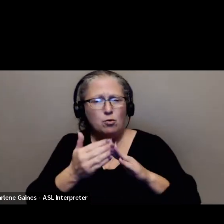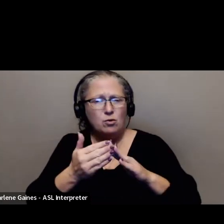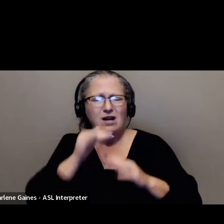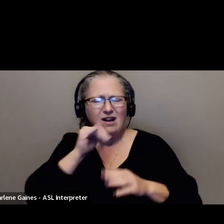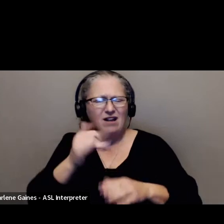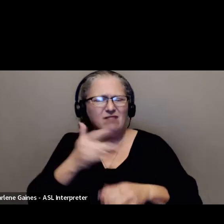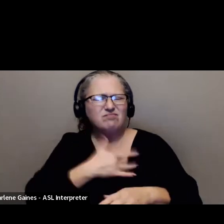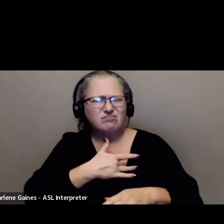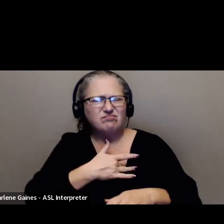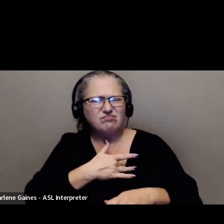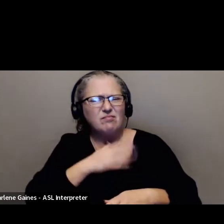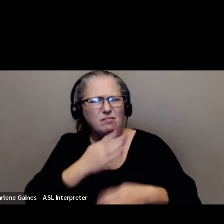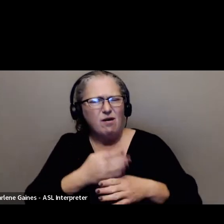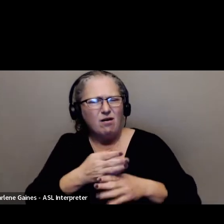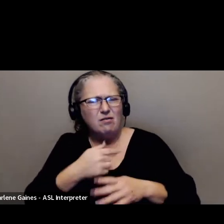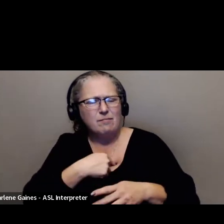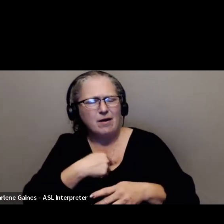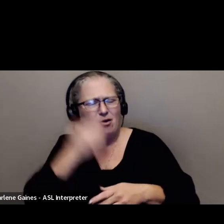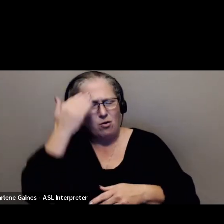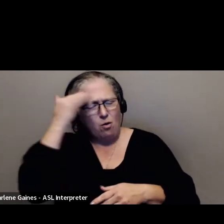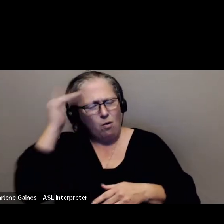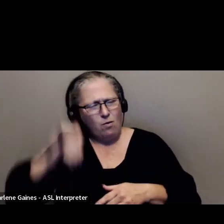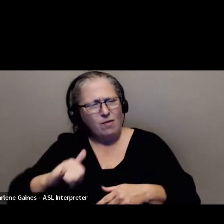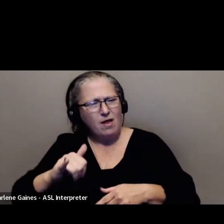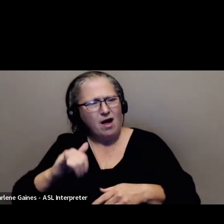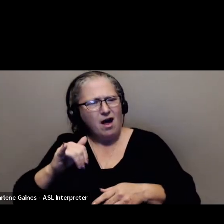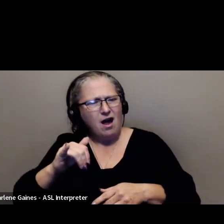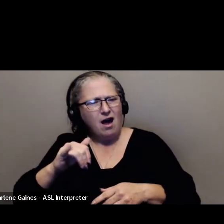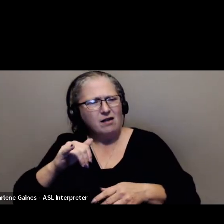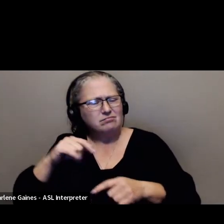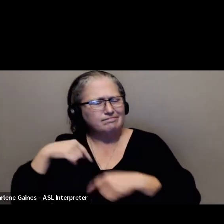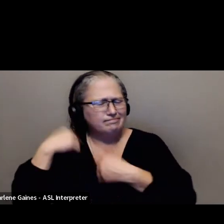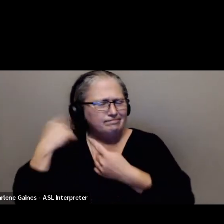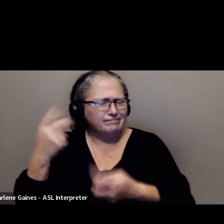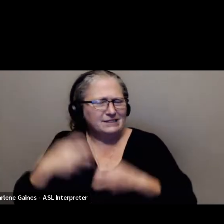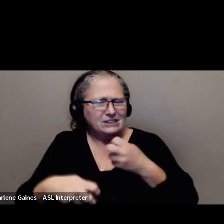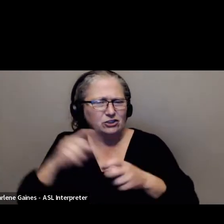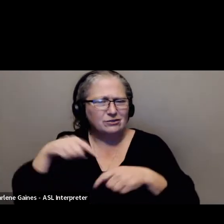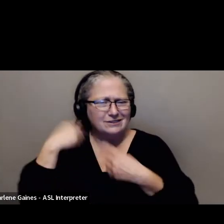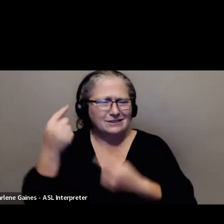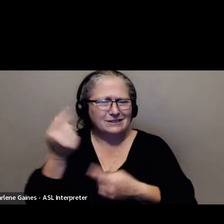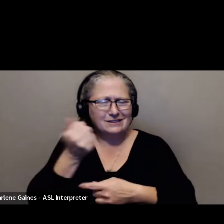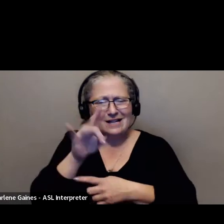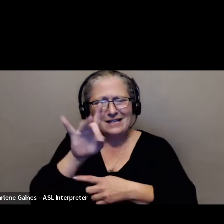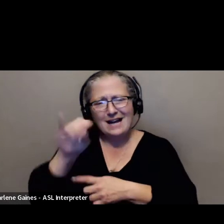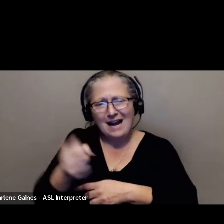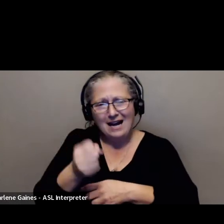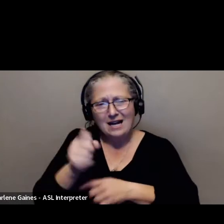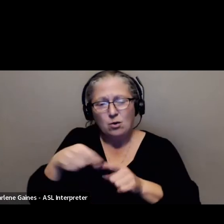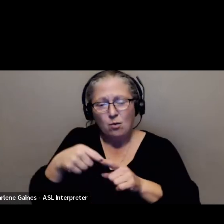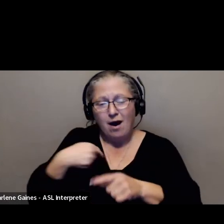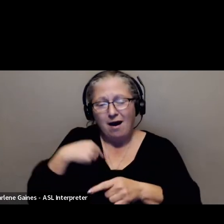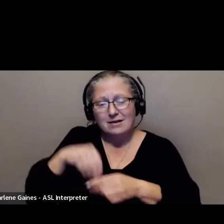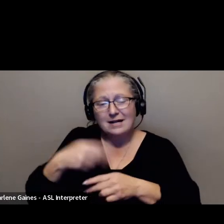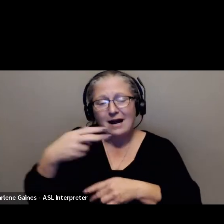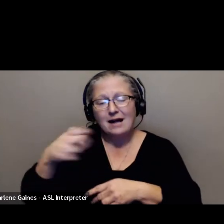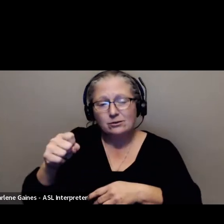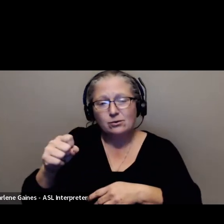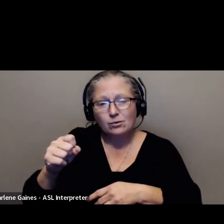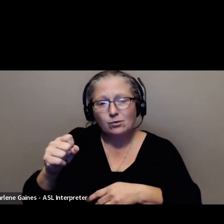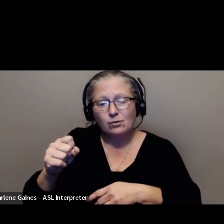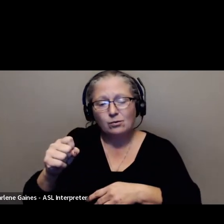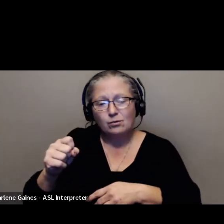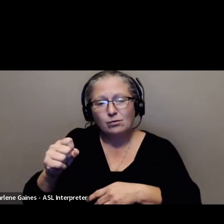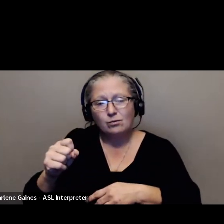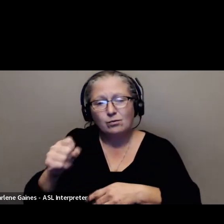disheartening, and it's troubling to acknowledge that this has been an enduring issue since the 80s when I went to high school. It